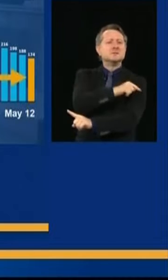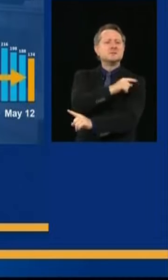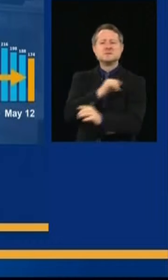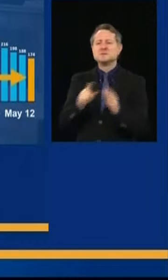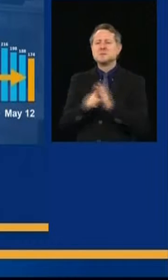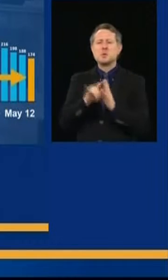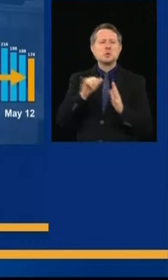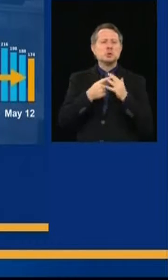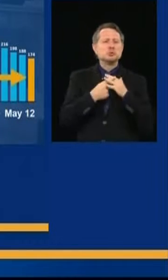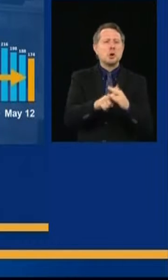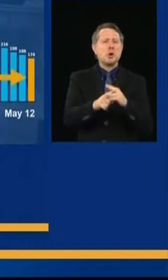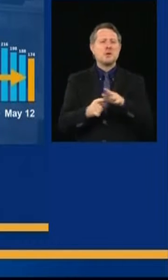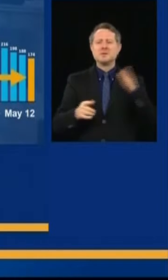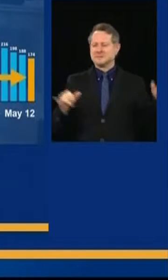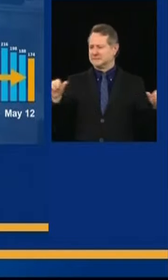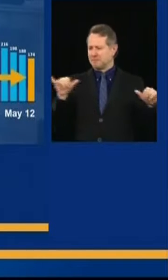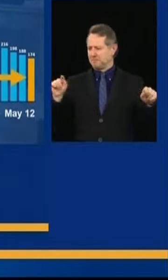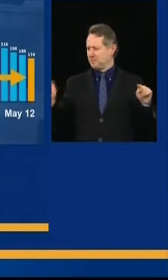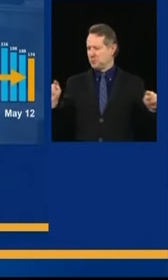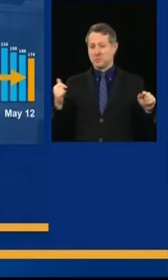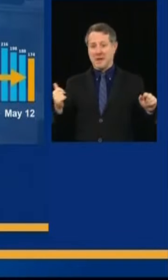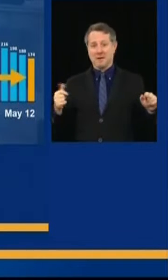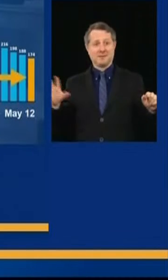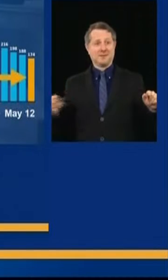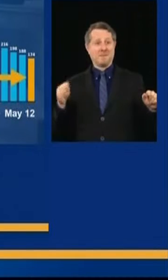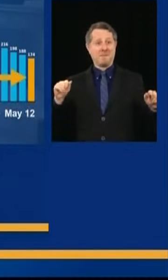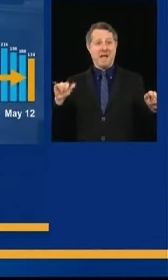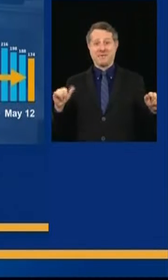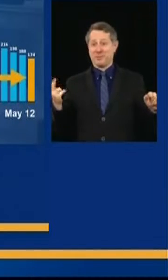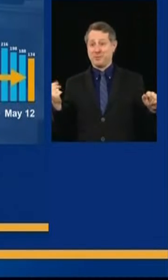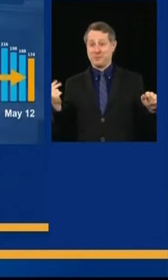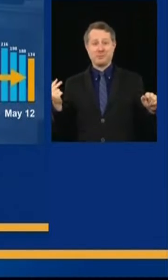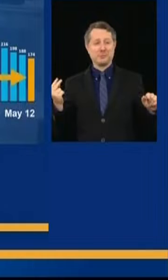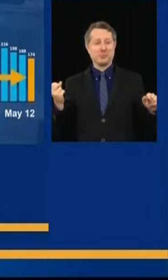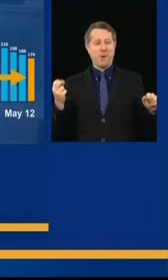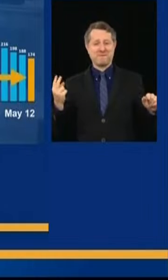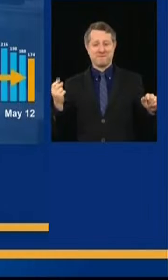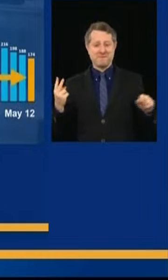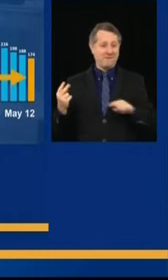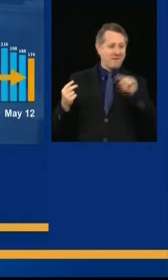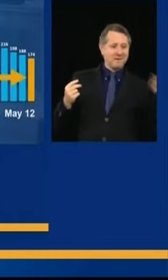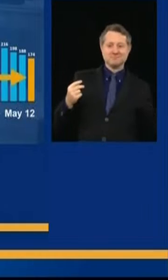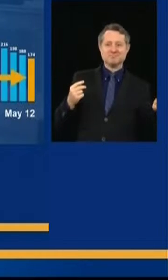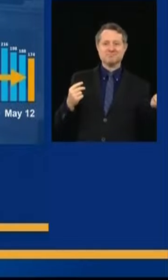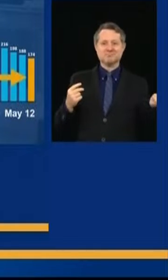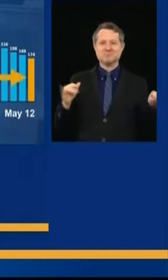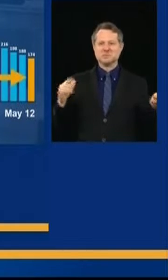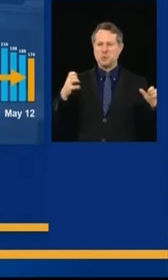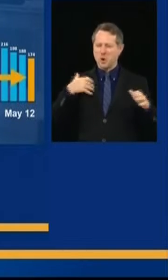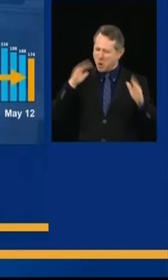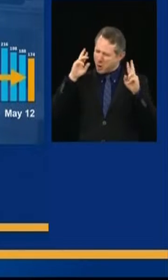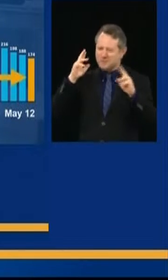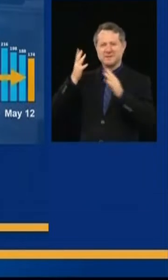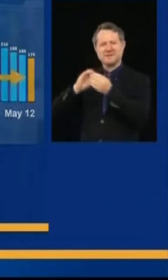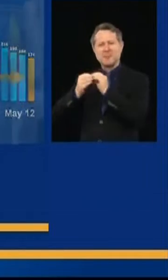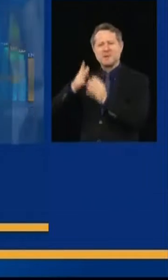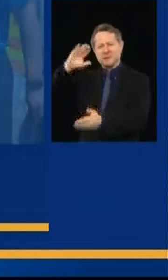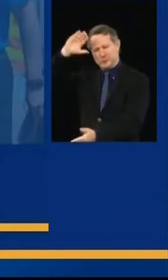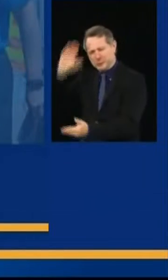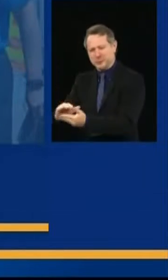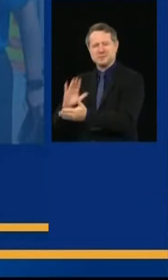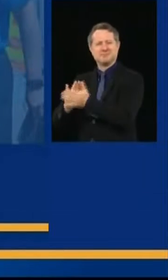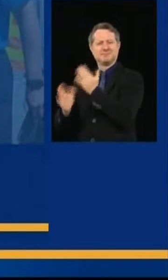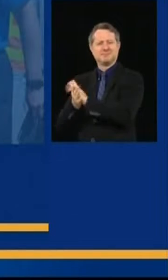situation. So we have hopefully come through the worst. We paid a heck of a price for it, but we've come through